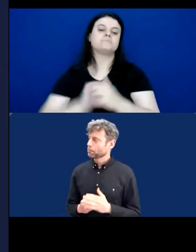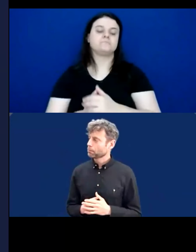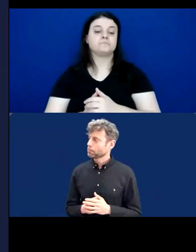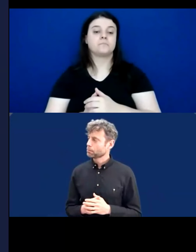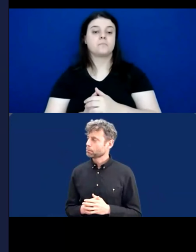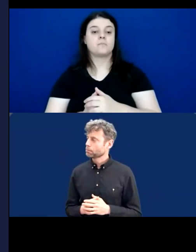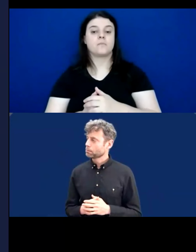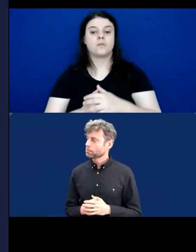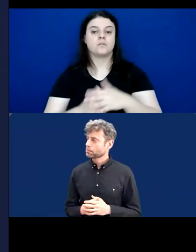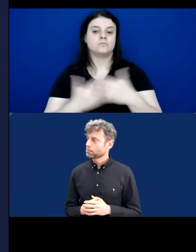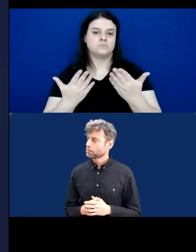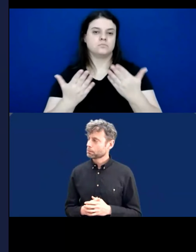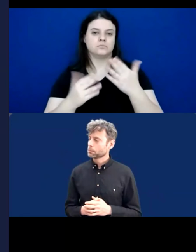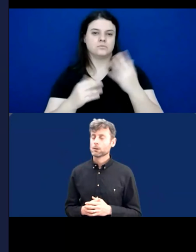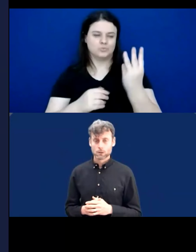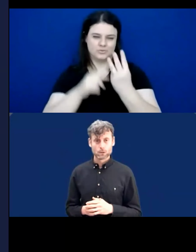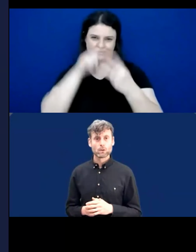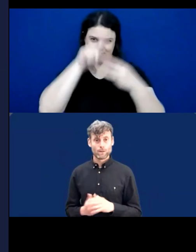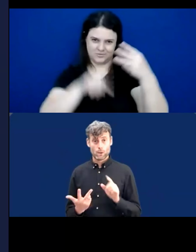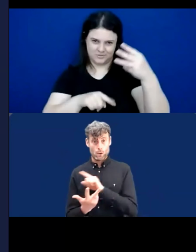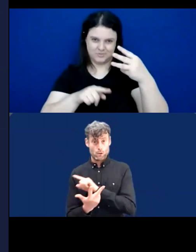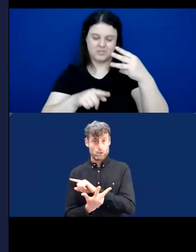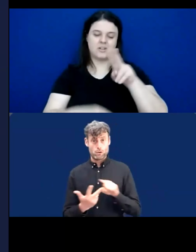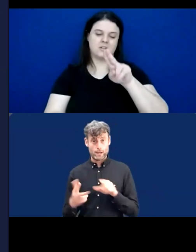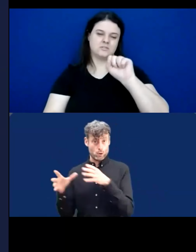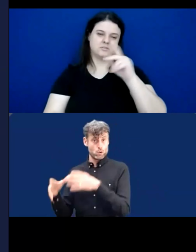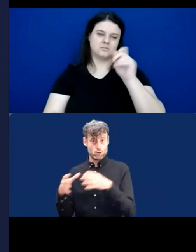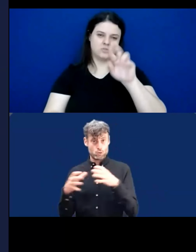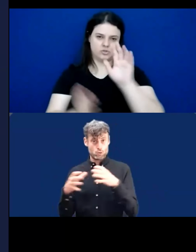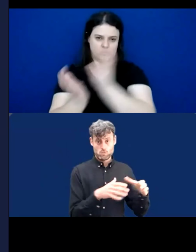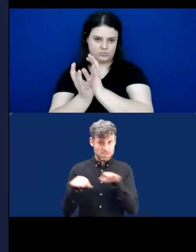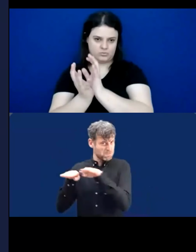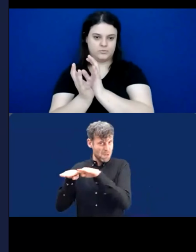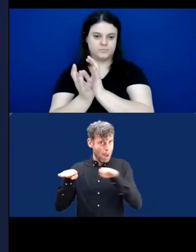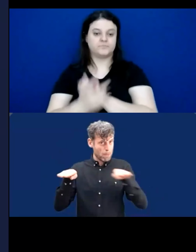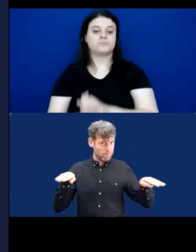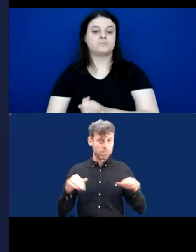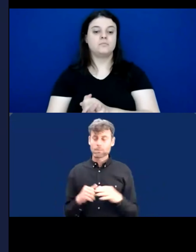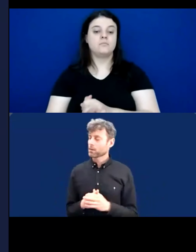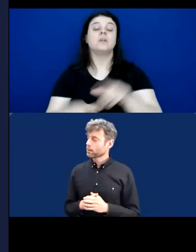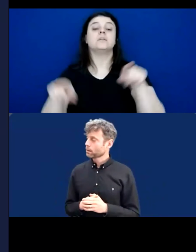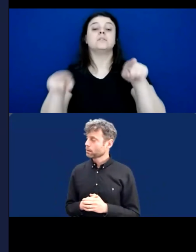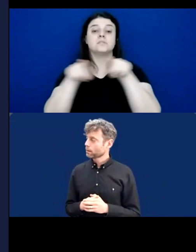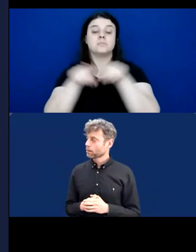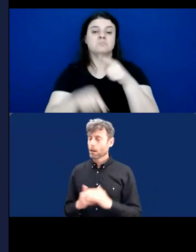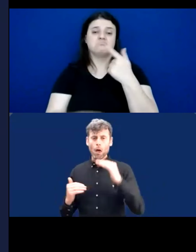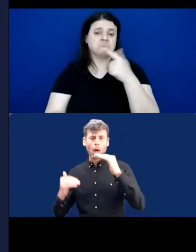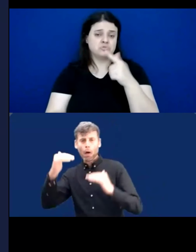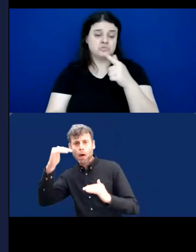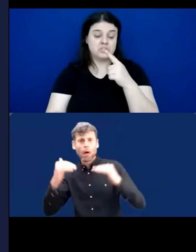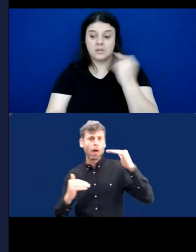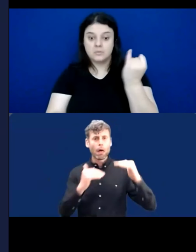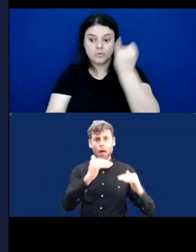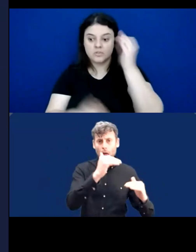for the 3 Usher groups. And there was also no significant differences for